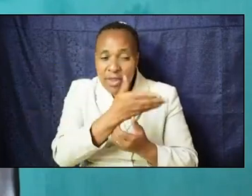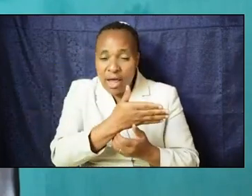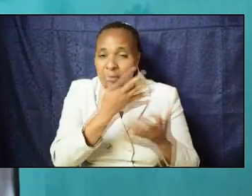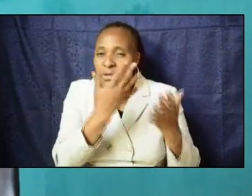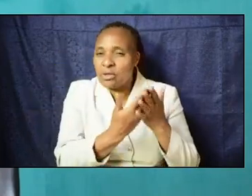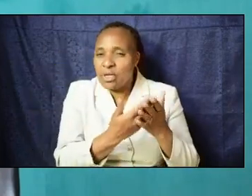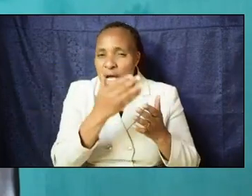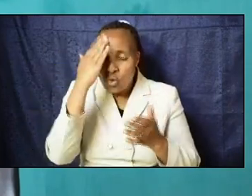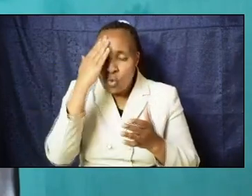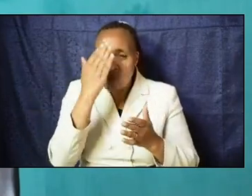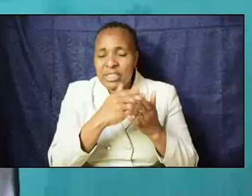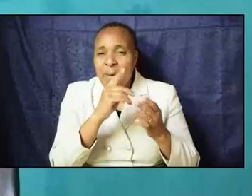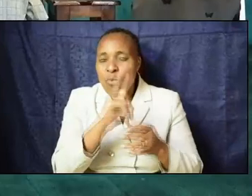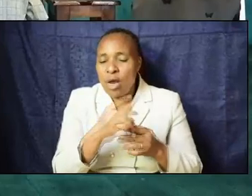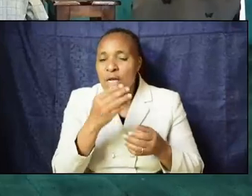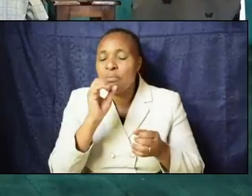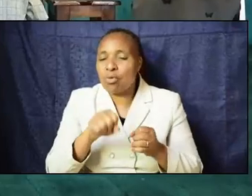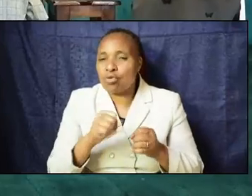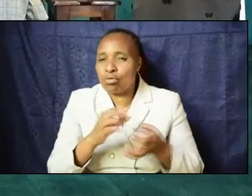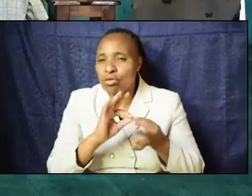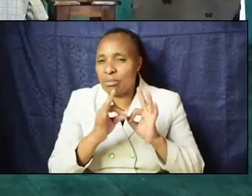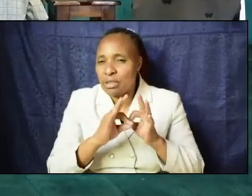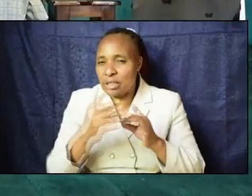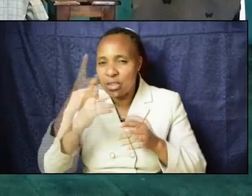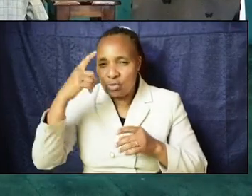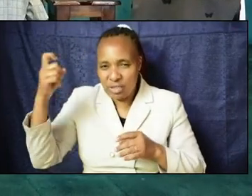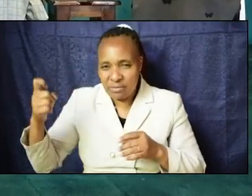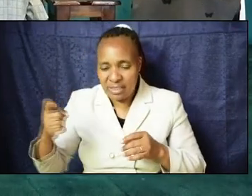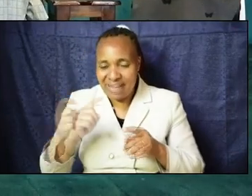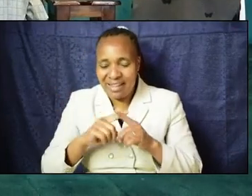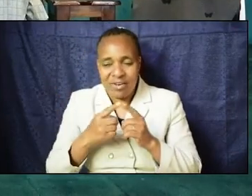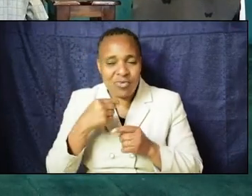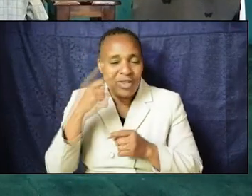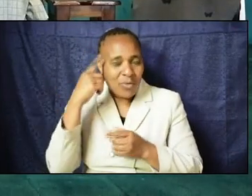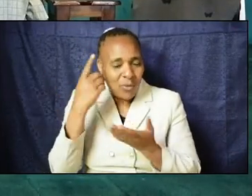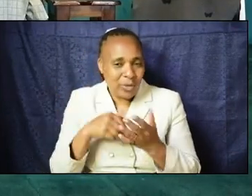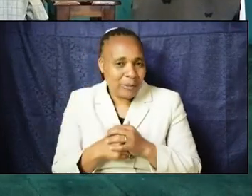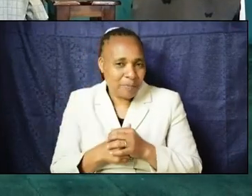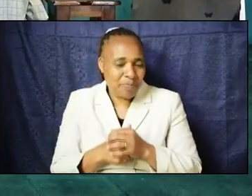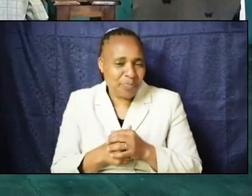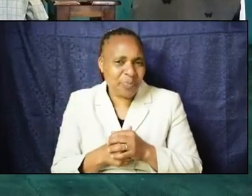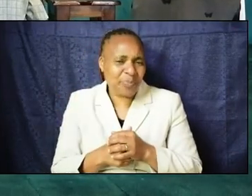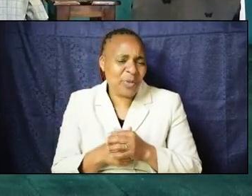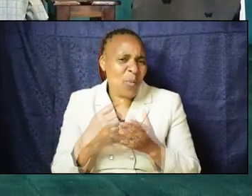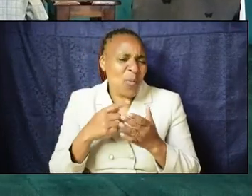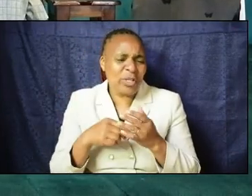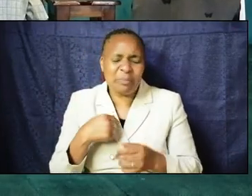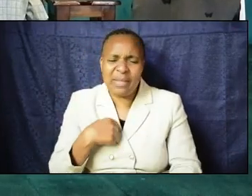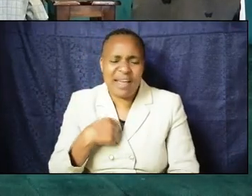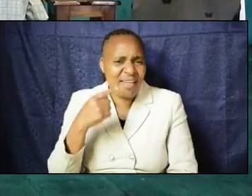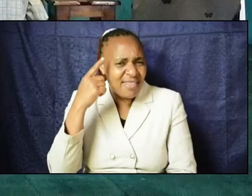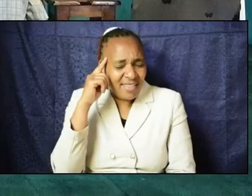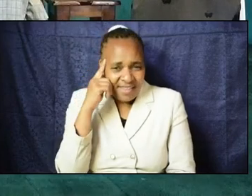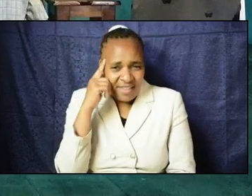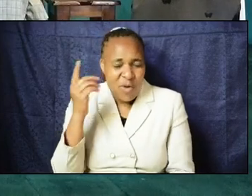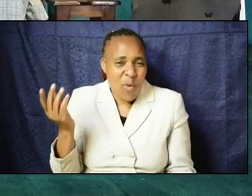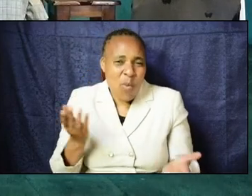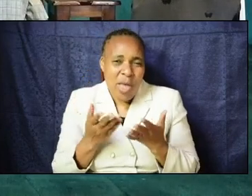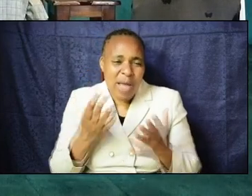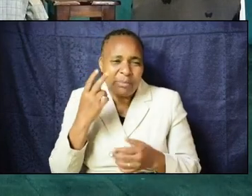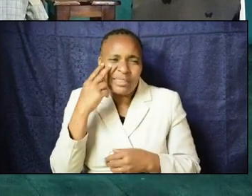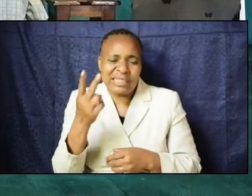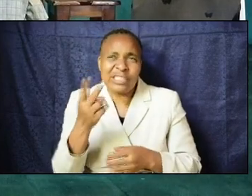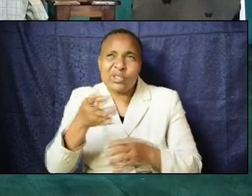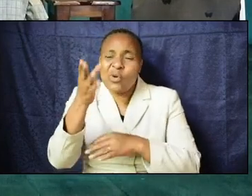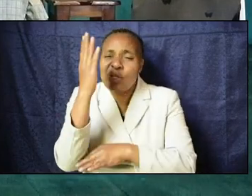that someone can interpret dreams. Indeed. What do you think, Masati? Actually, what I think is where I'm seeing God's